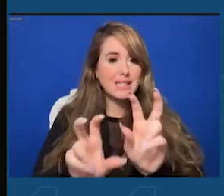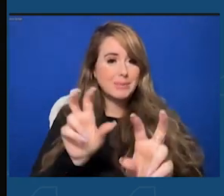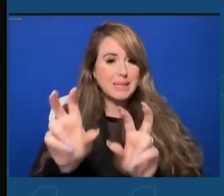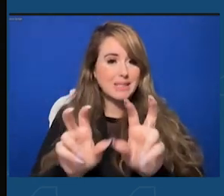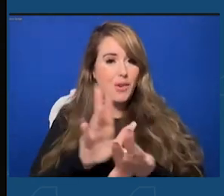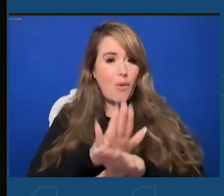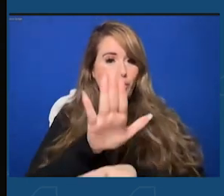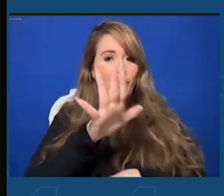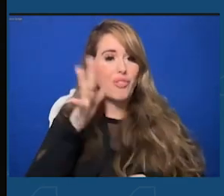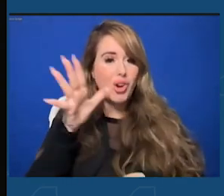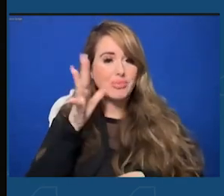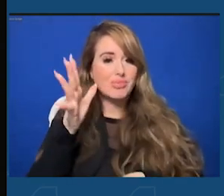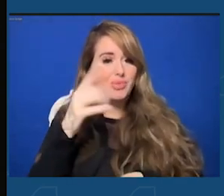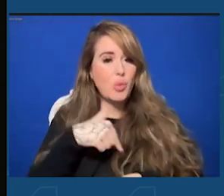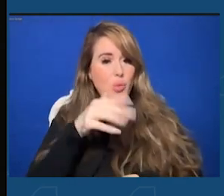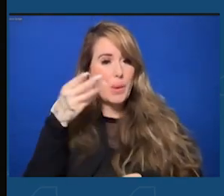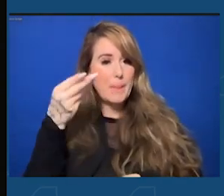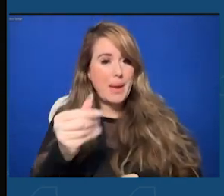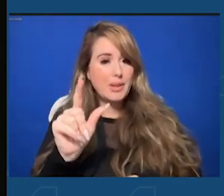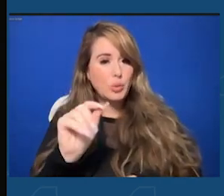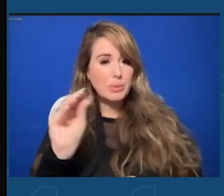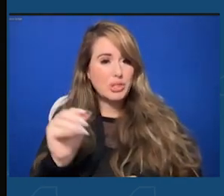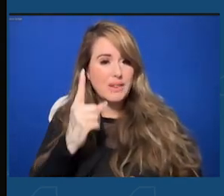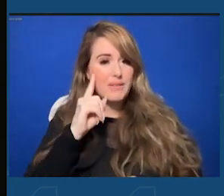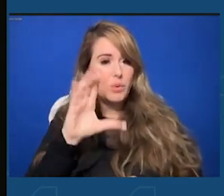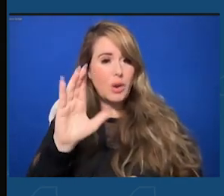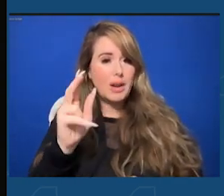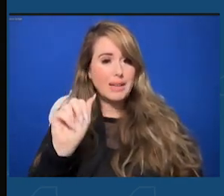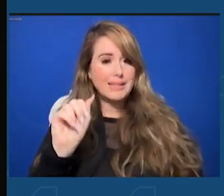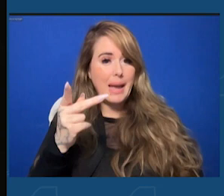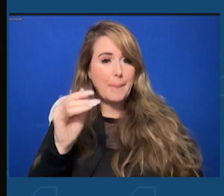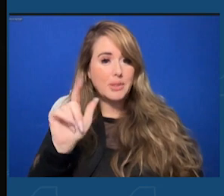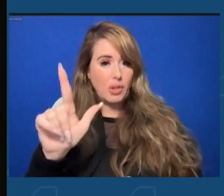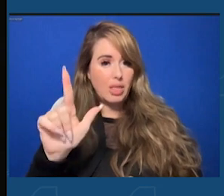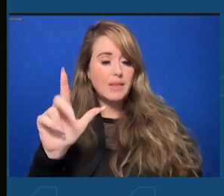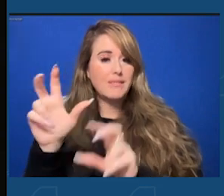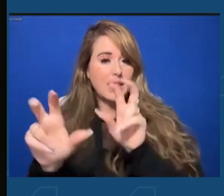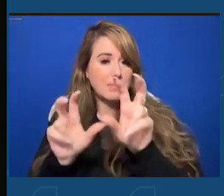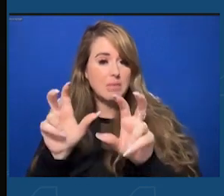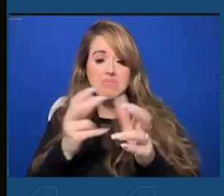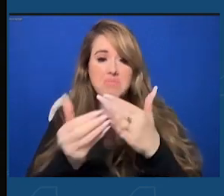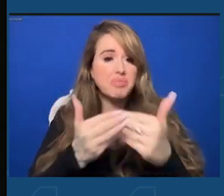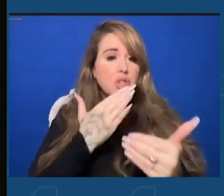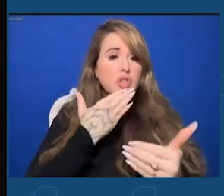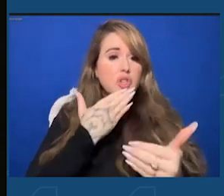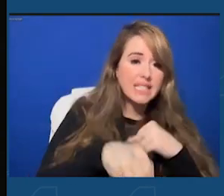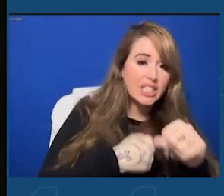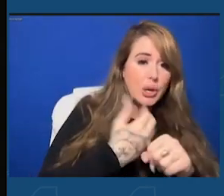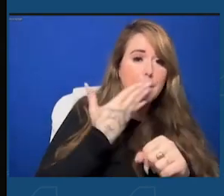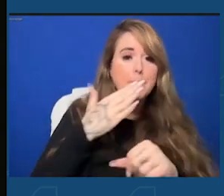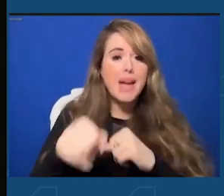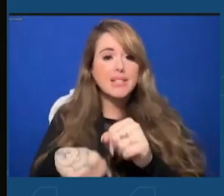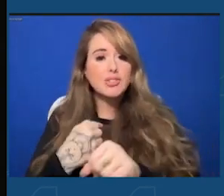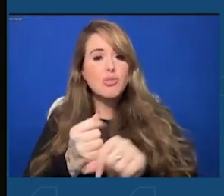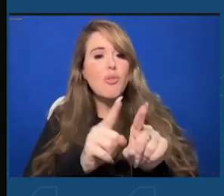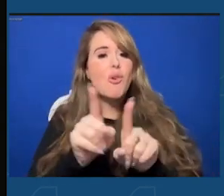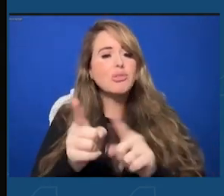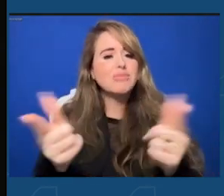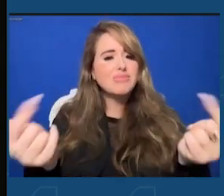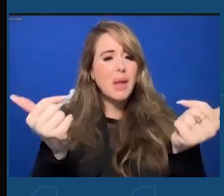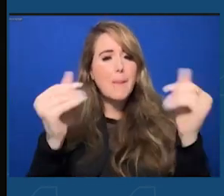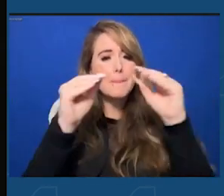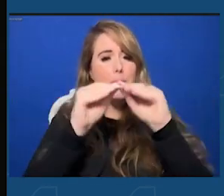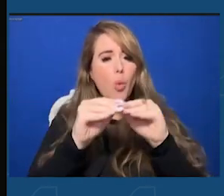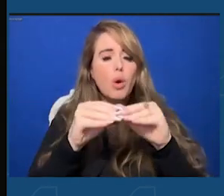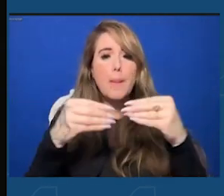farms, whether it's a good year or a bad year. Also, let's get you new markets. Yes, Nourish New York was a great start, but you